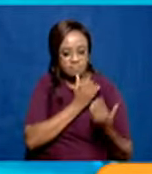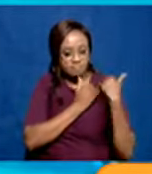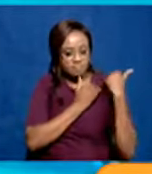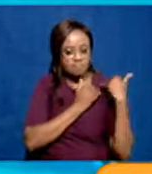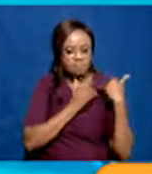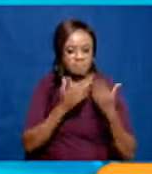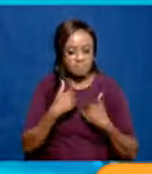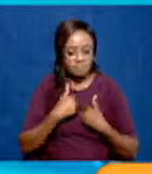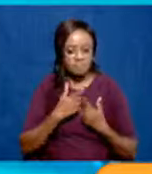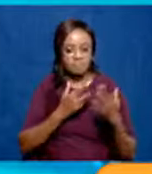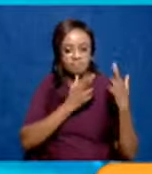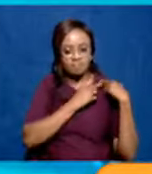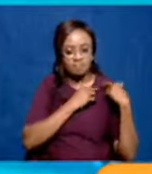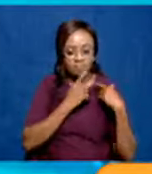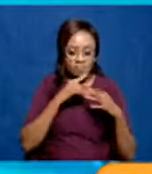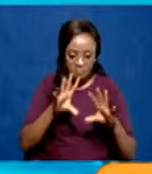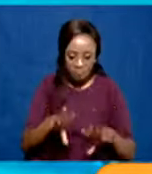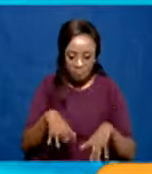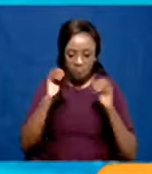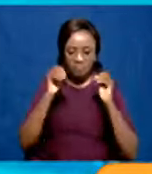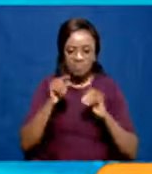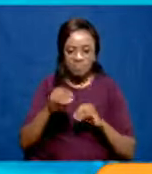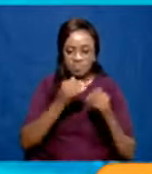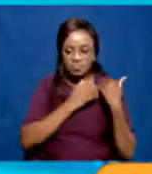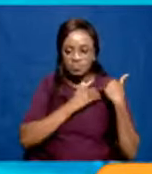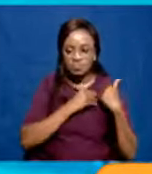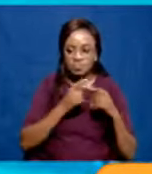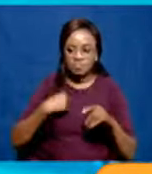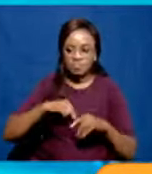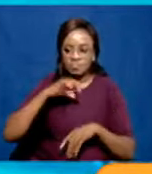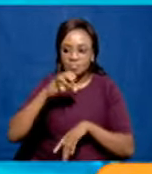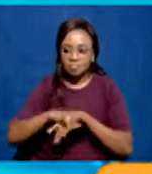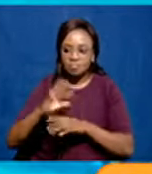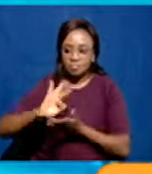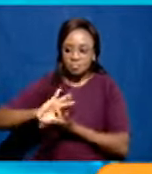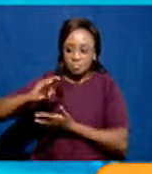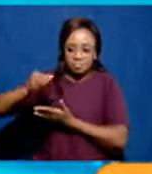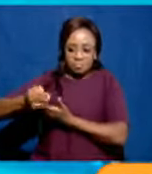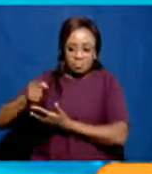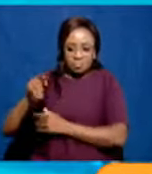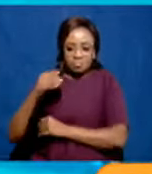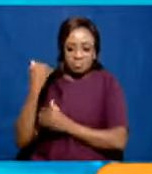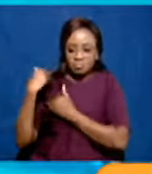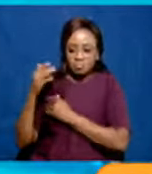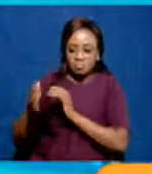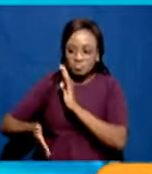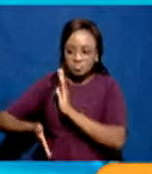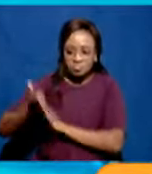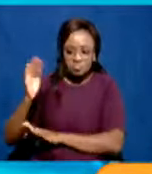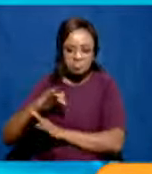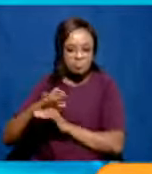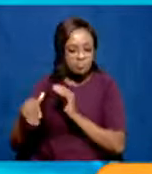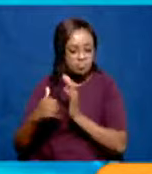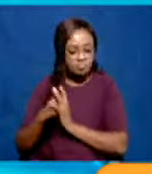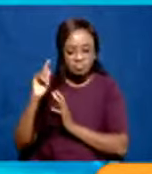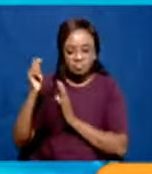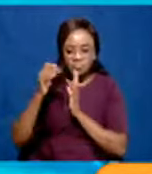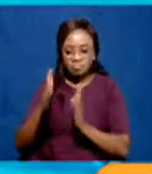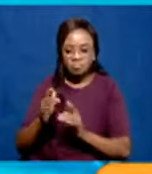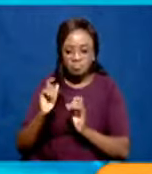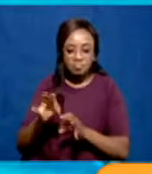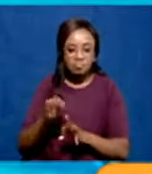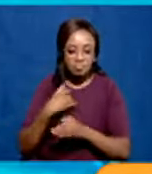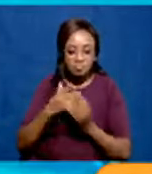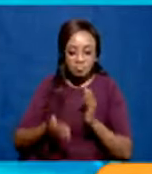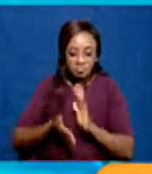step up and say, we're going to take this responsibility. So we've got another fund which takes care of emergencies, which is going to be for all Kenyans. Mm. In addition to that, there